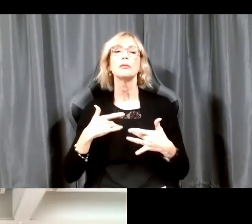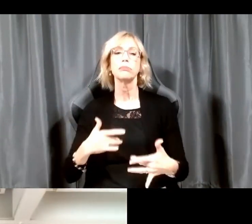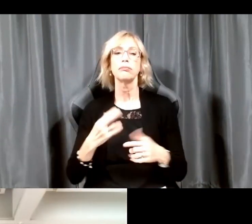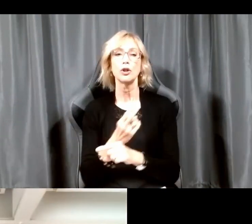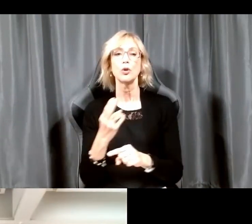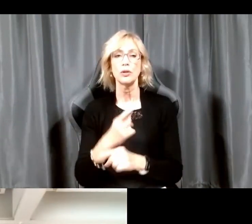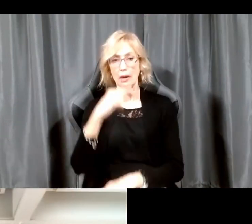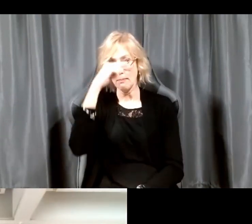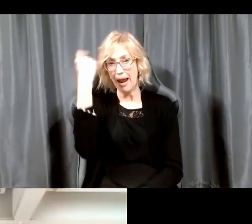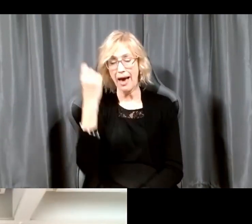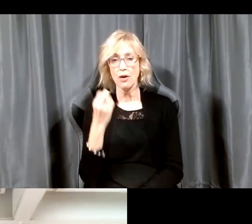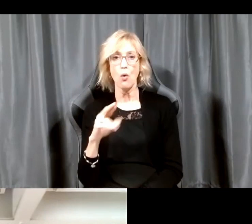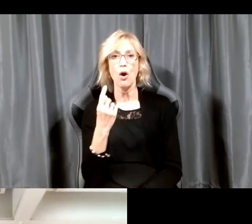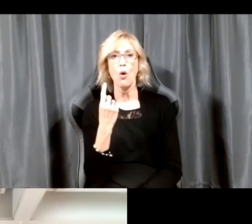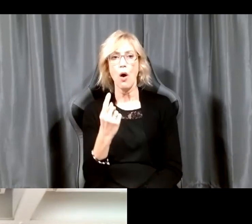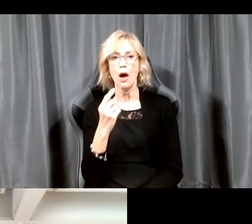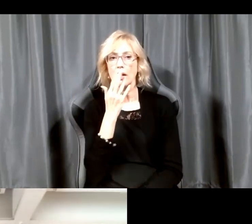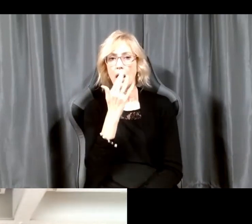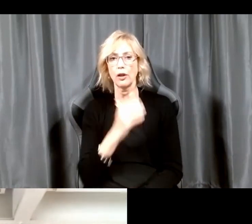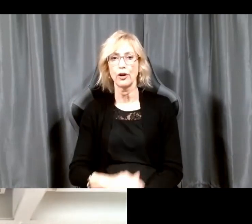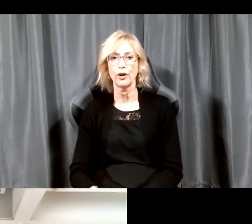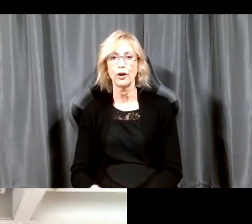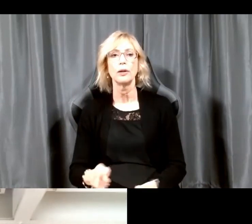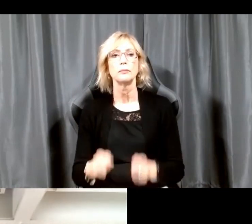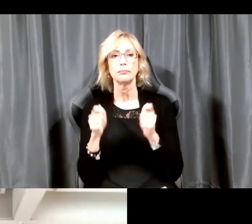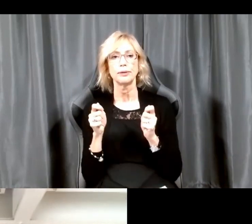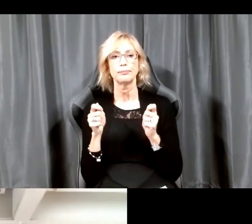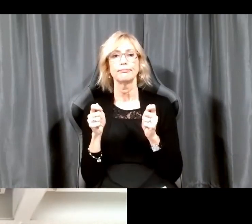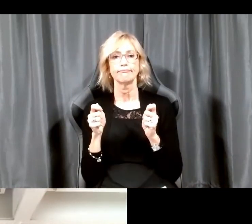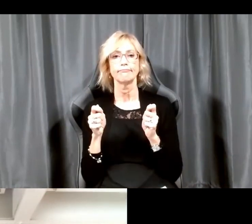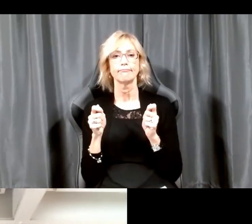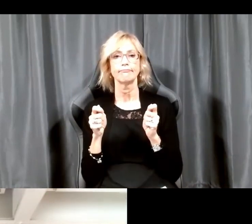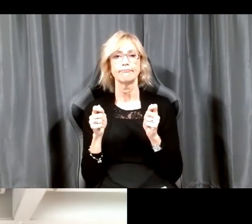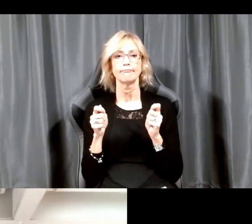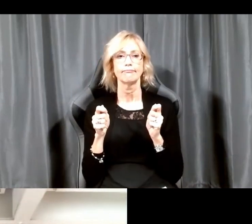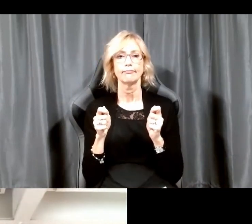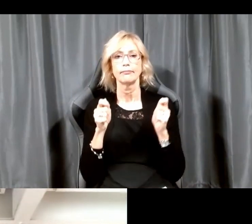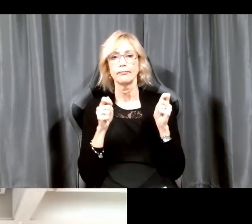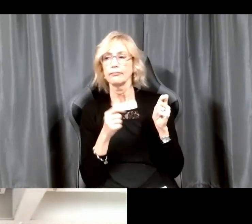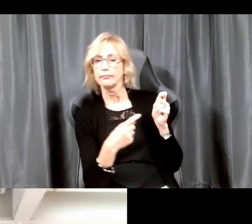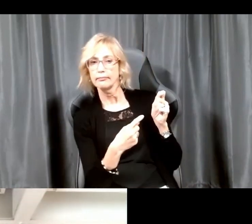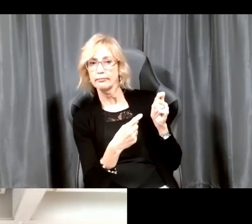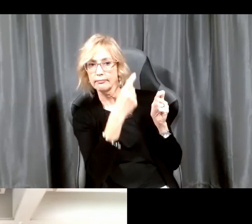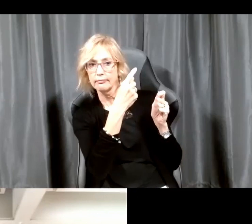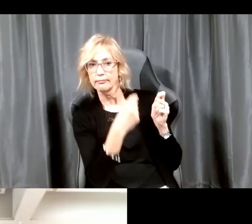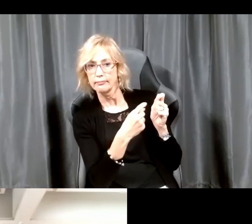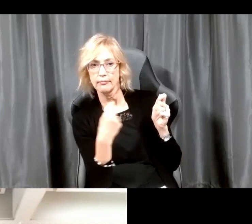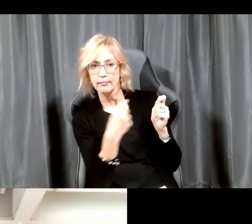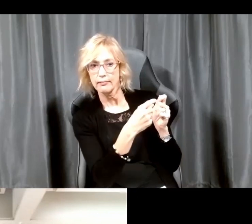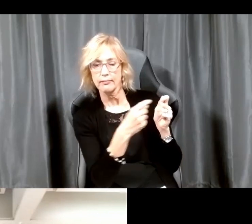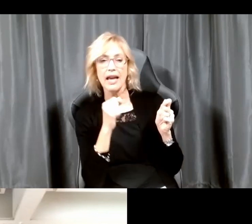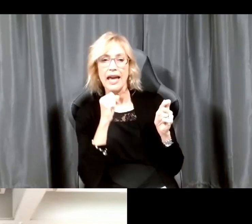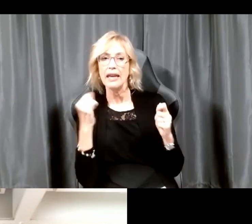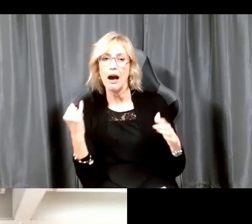wear a solid color so that we can hold it up and just basically, you know, we're not